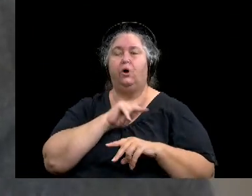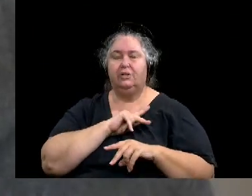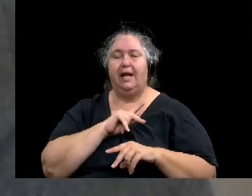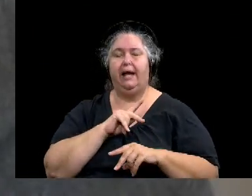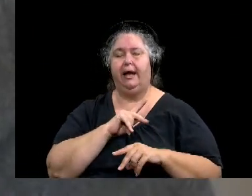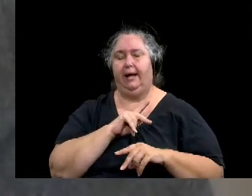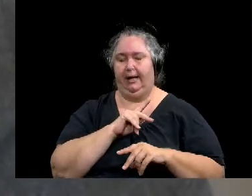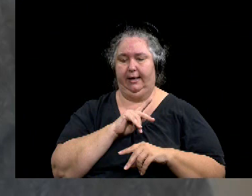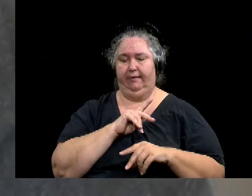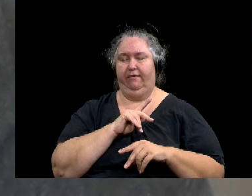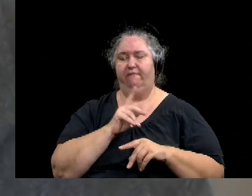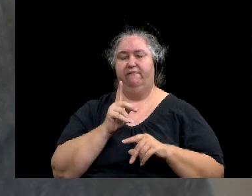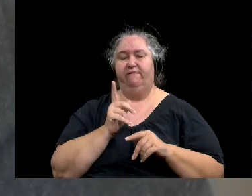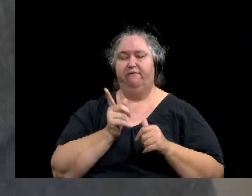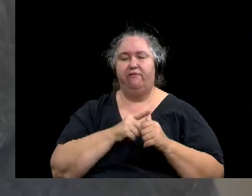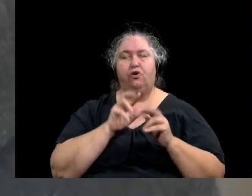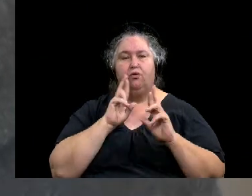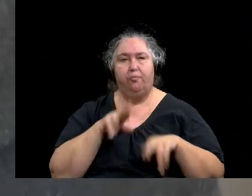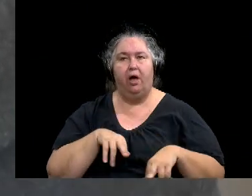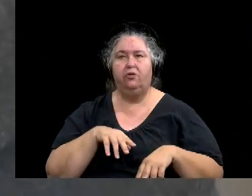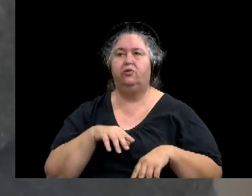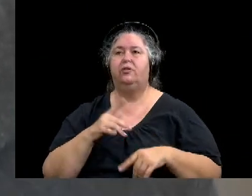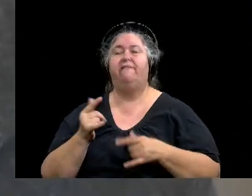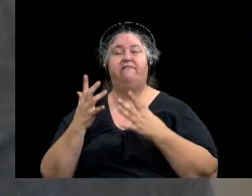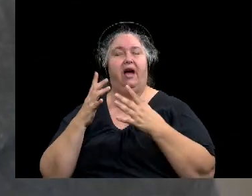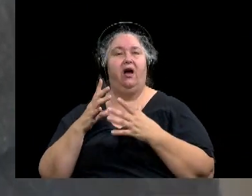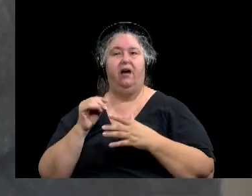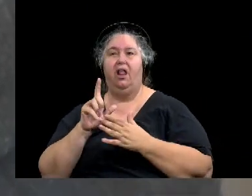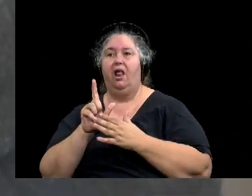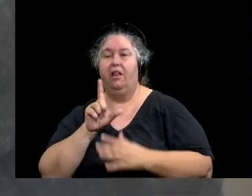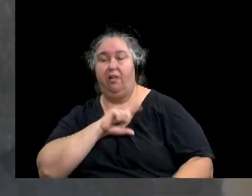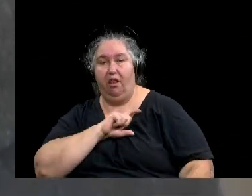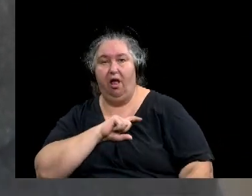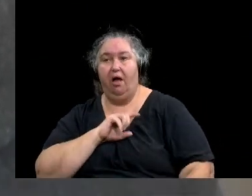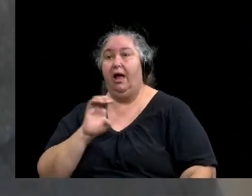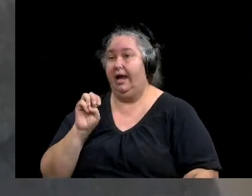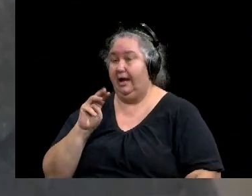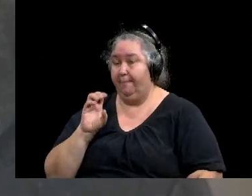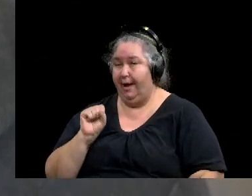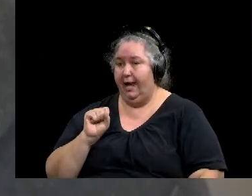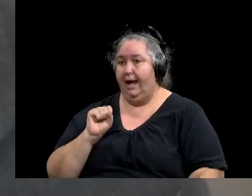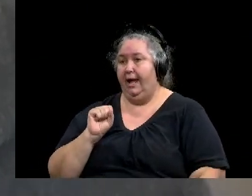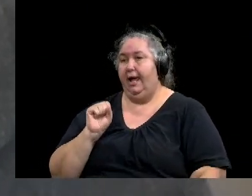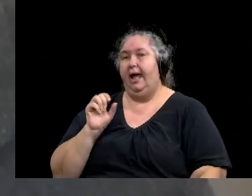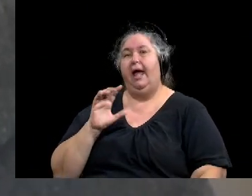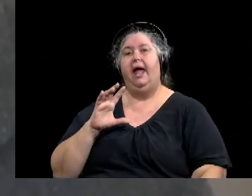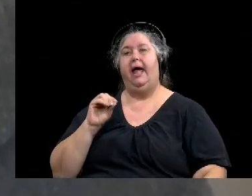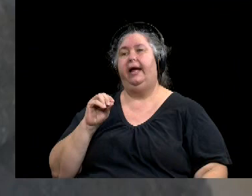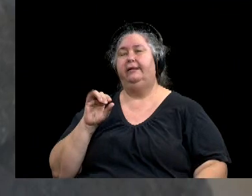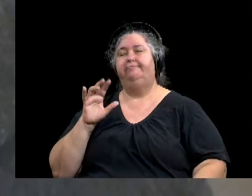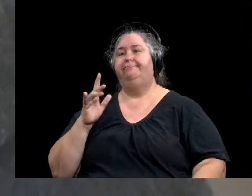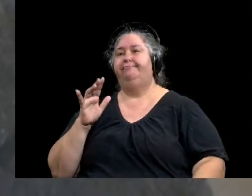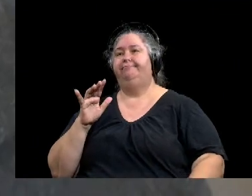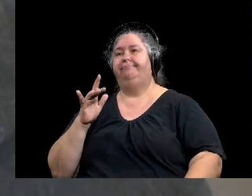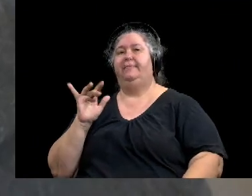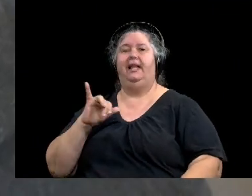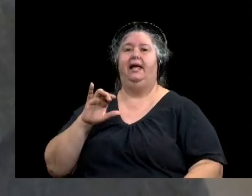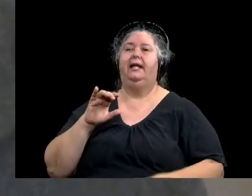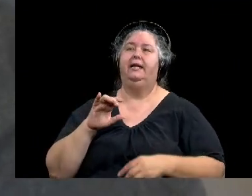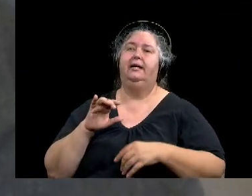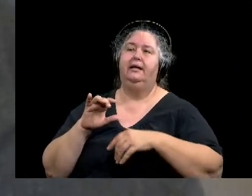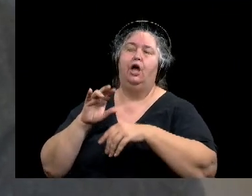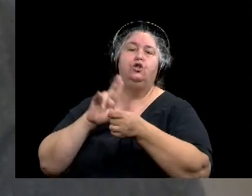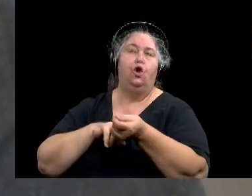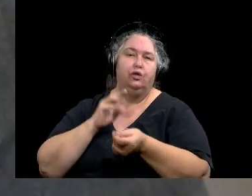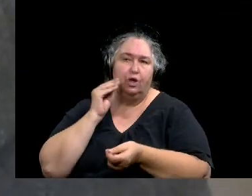like fire and law enforcement, EMS, and congregate care settings, including long-term care facilities,